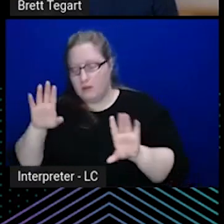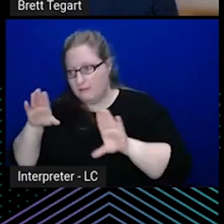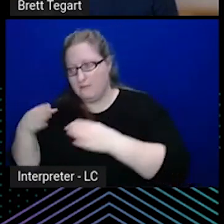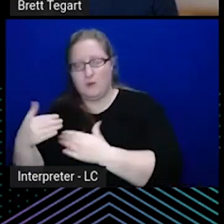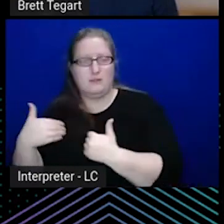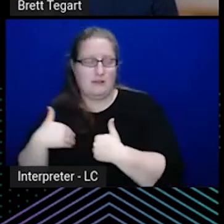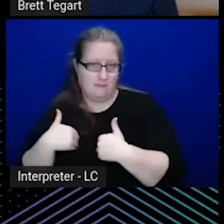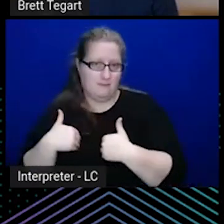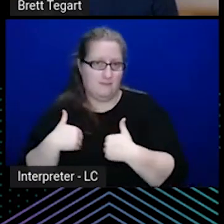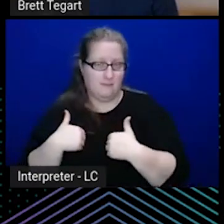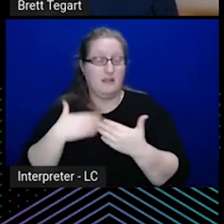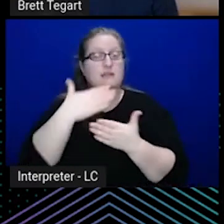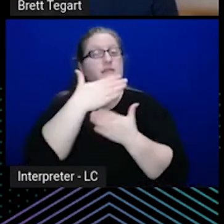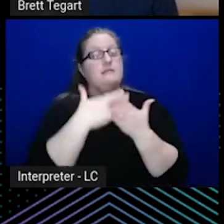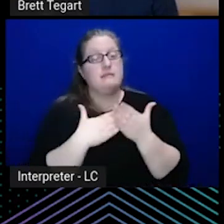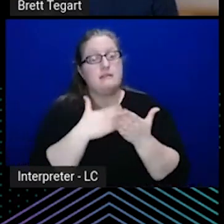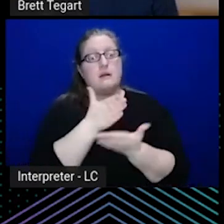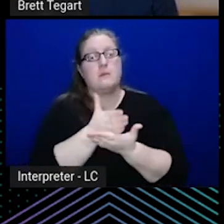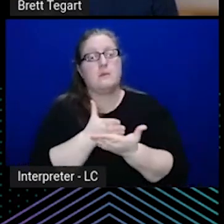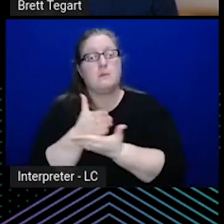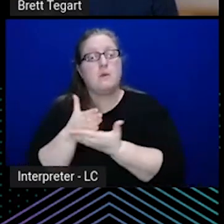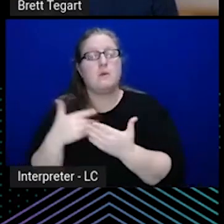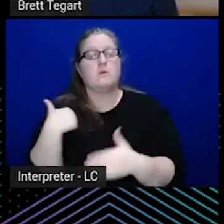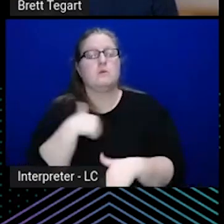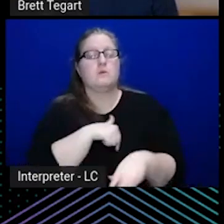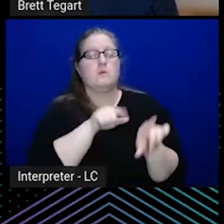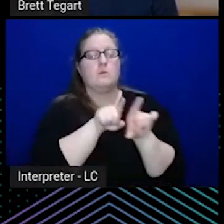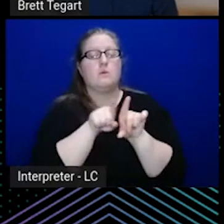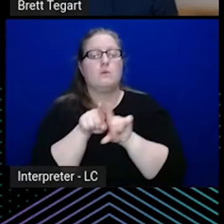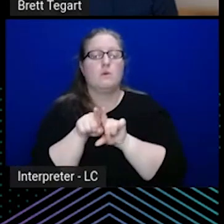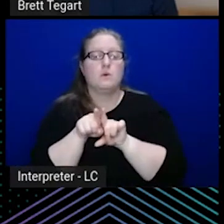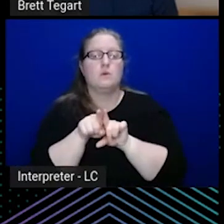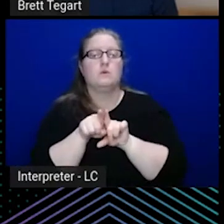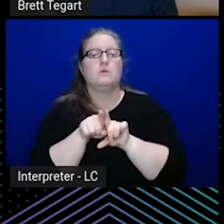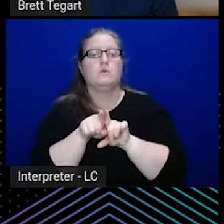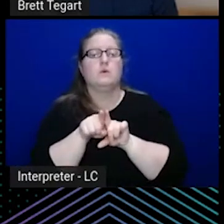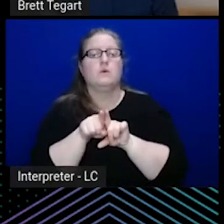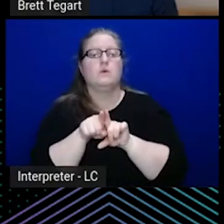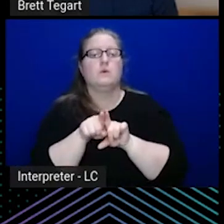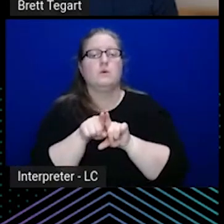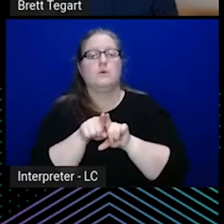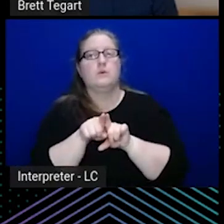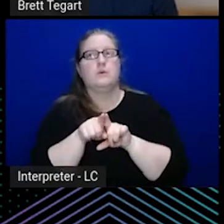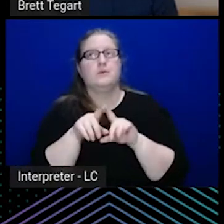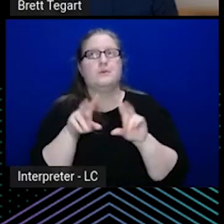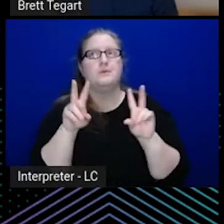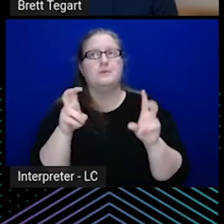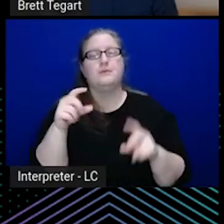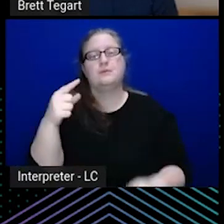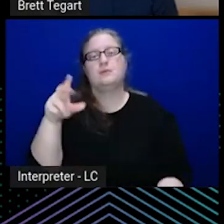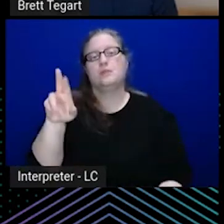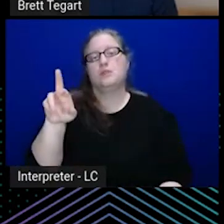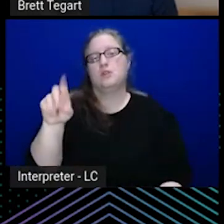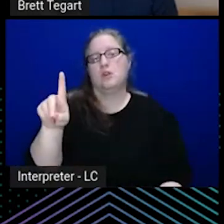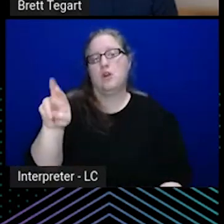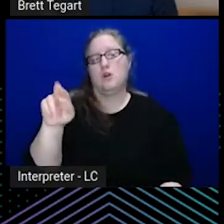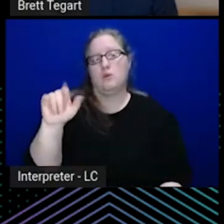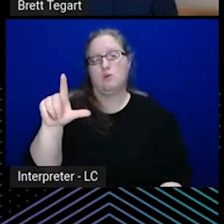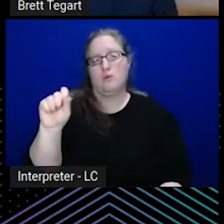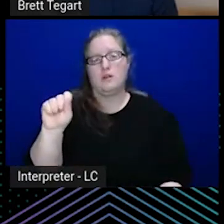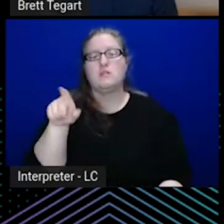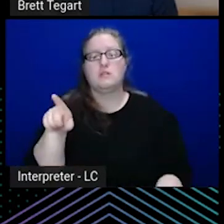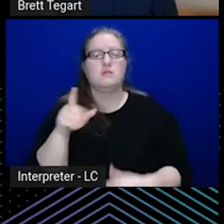Obviously, some of these components we also handle over guardrails, and the guardrails are part of our landing zone as